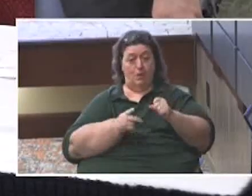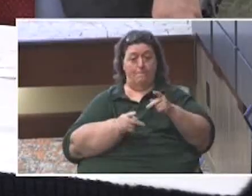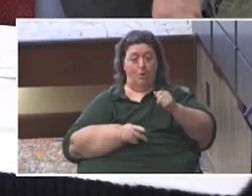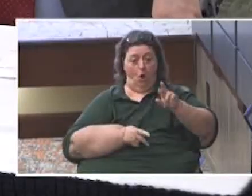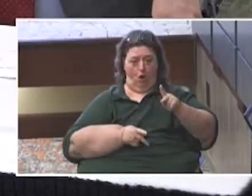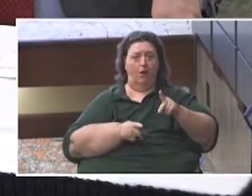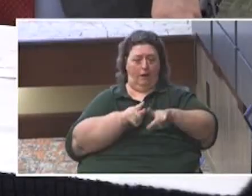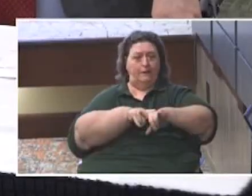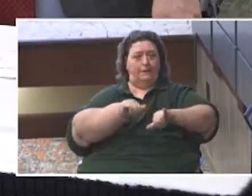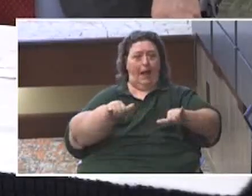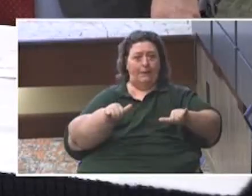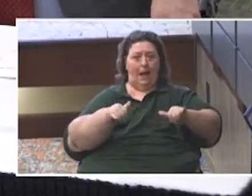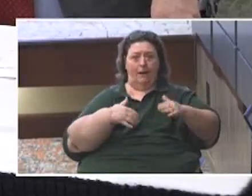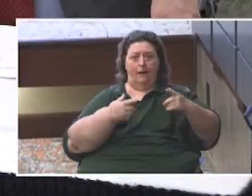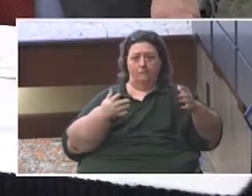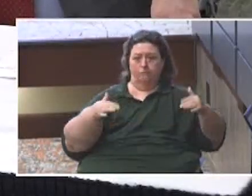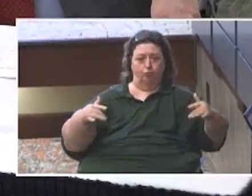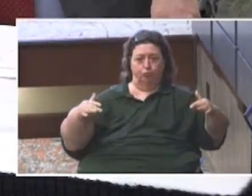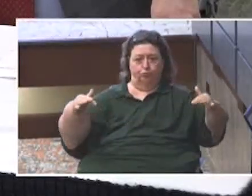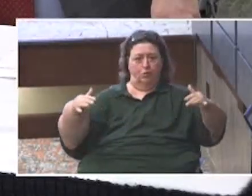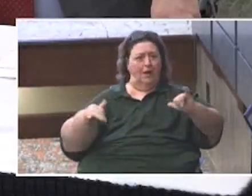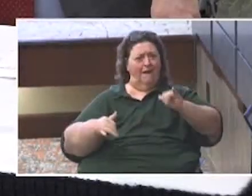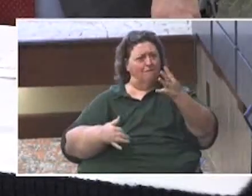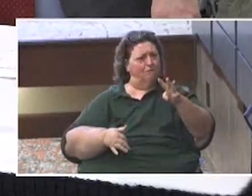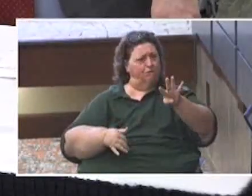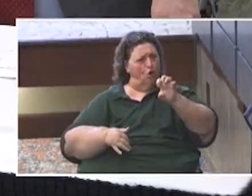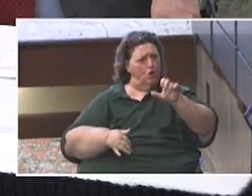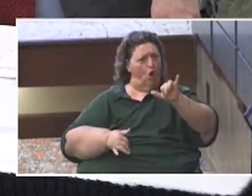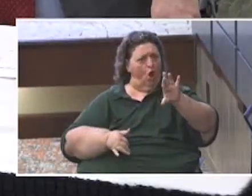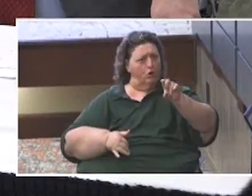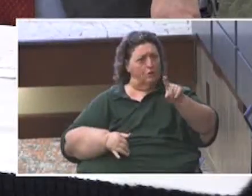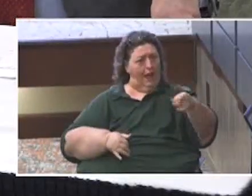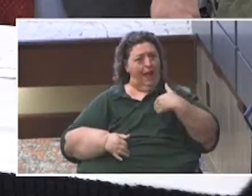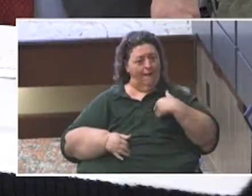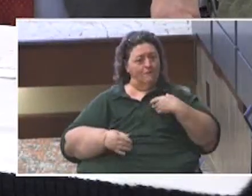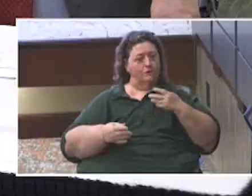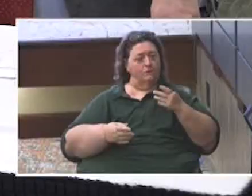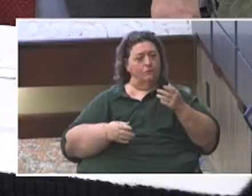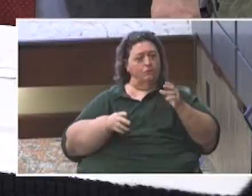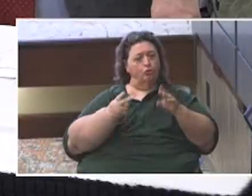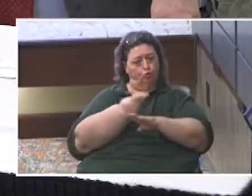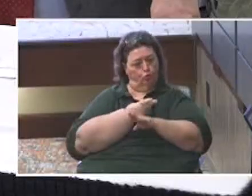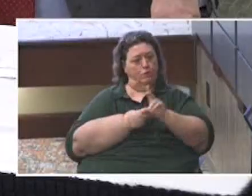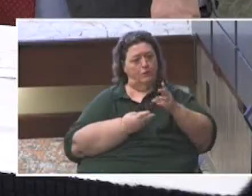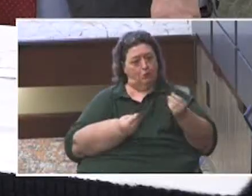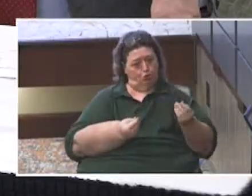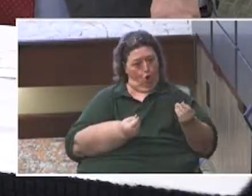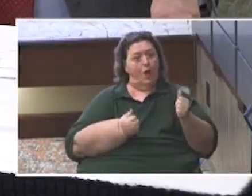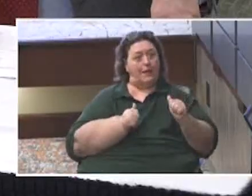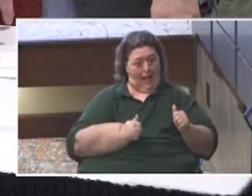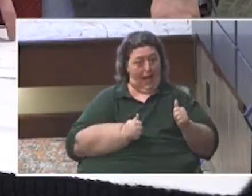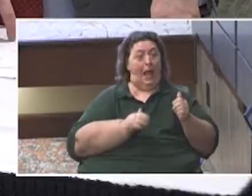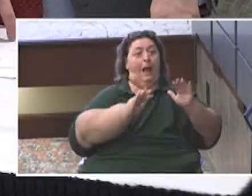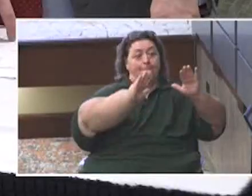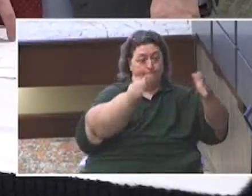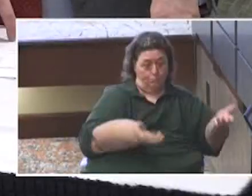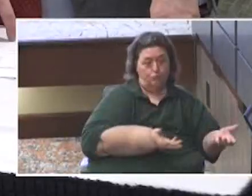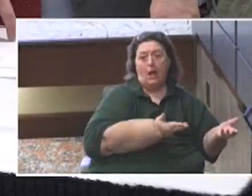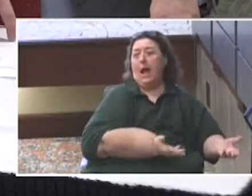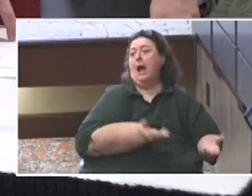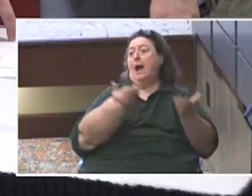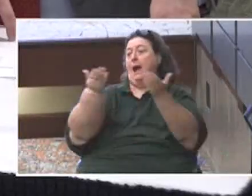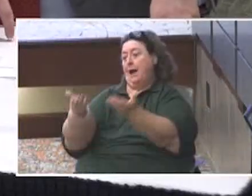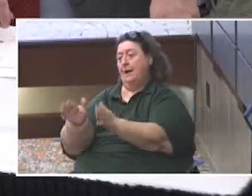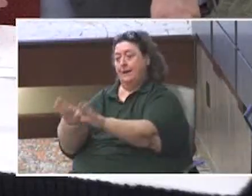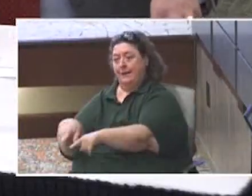this. And there was actually 4,000 yards of usable dirt that we could transport from China Spring Park to AMR Park.